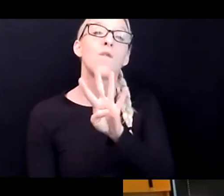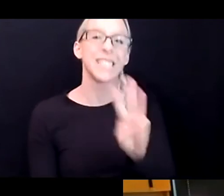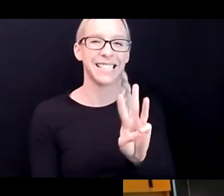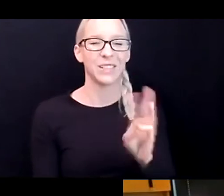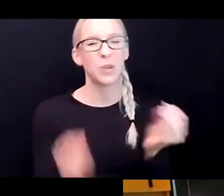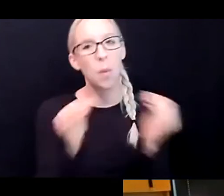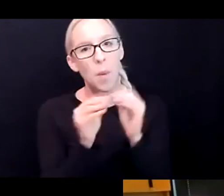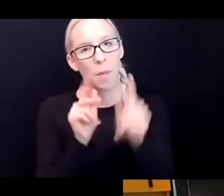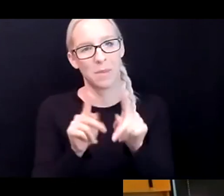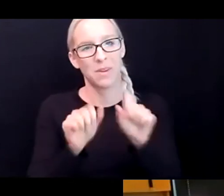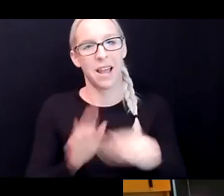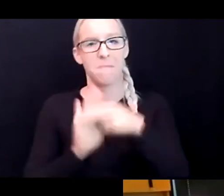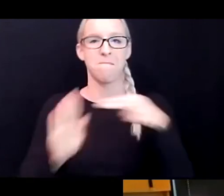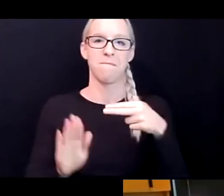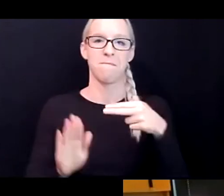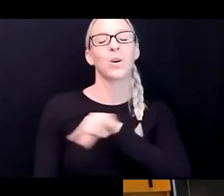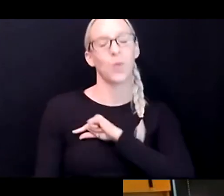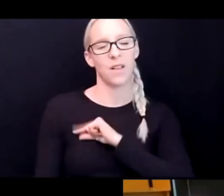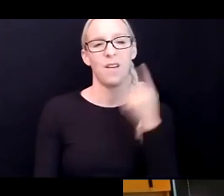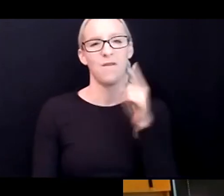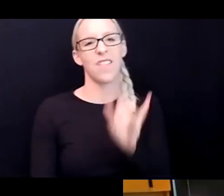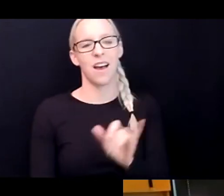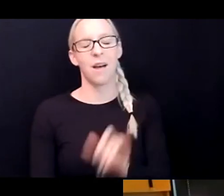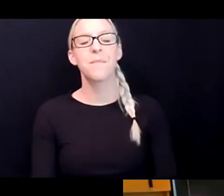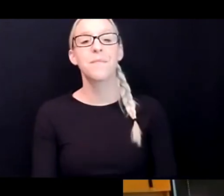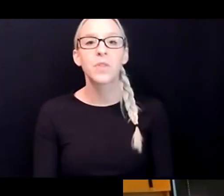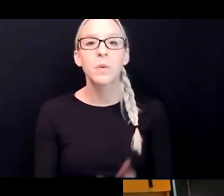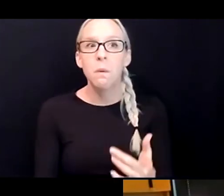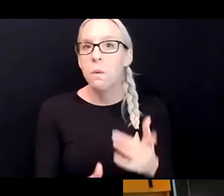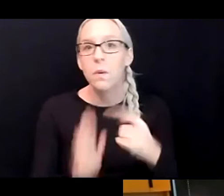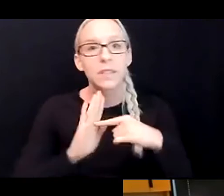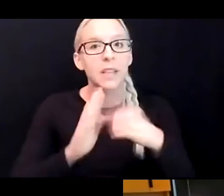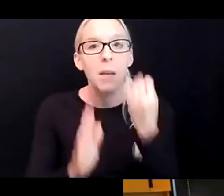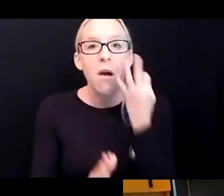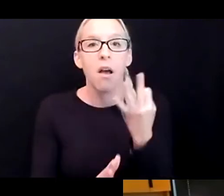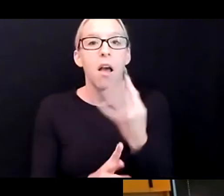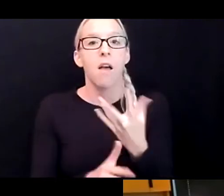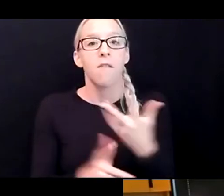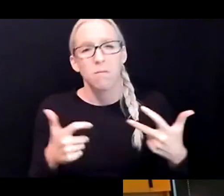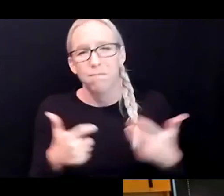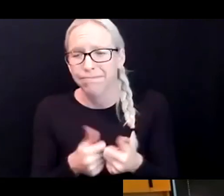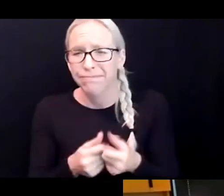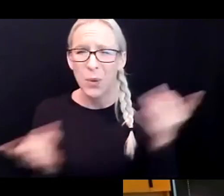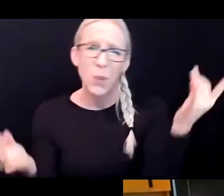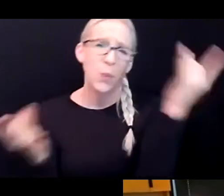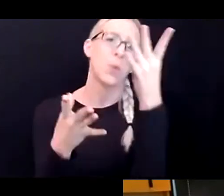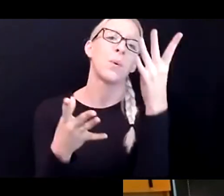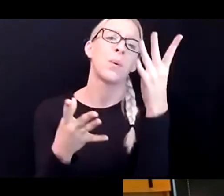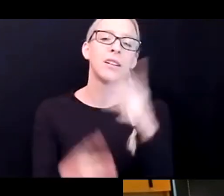an ABLE account. So for example, if you got in a serious car accident at 27 and are